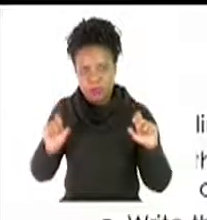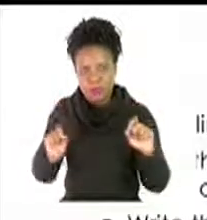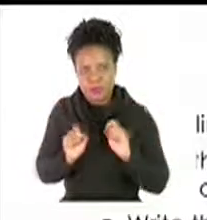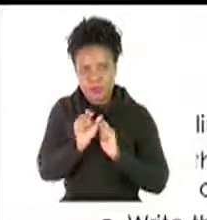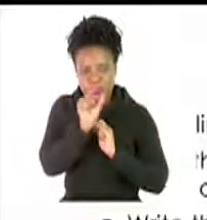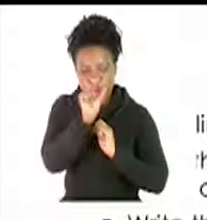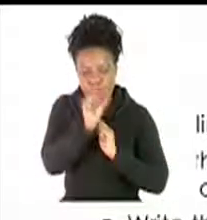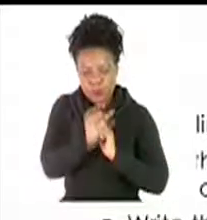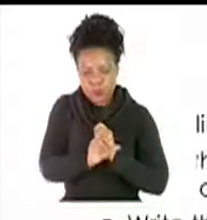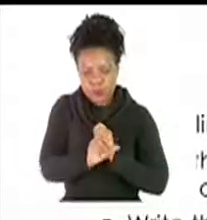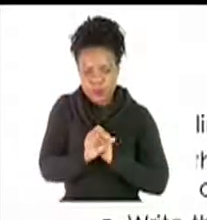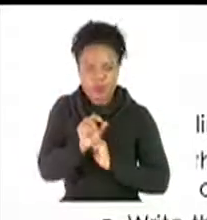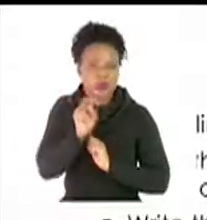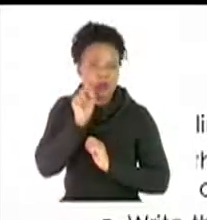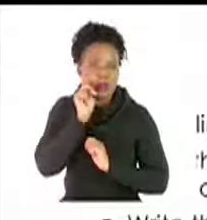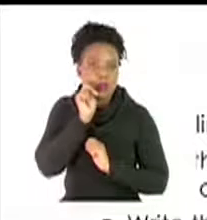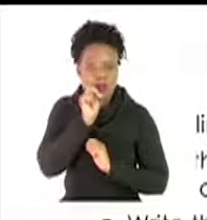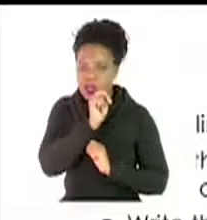only once.